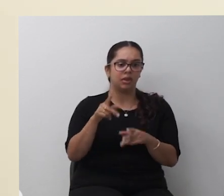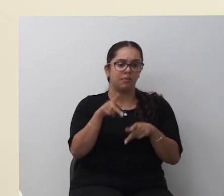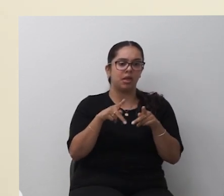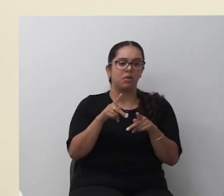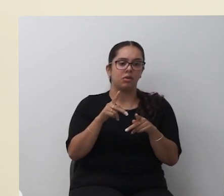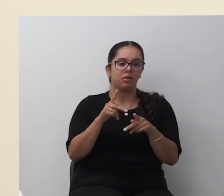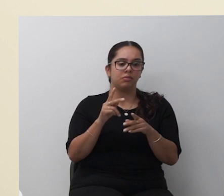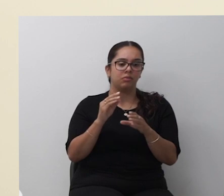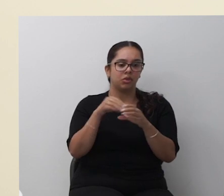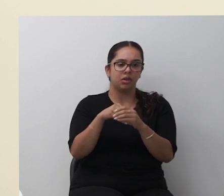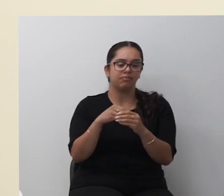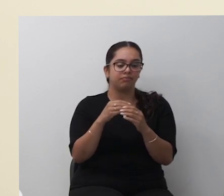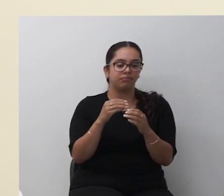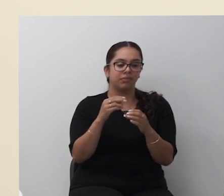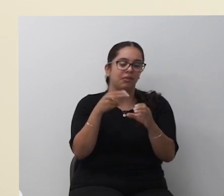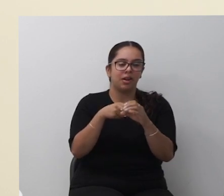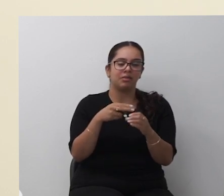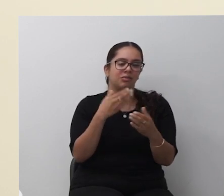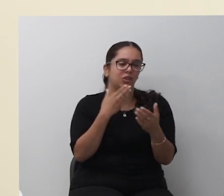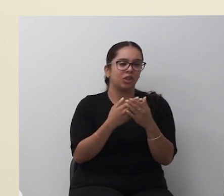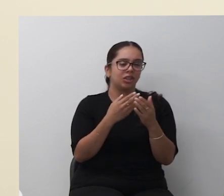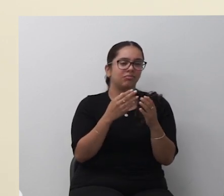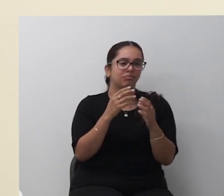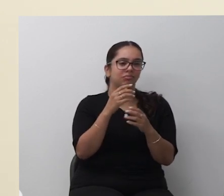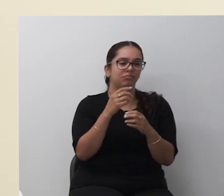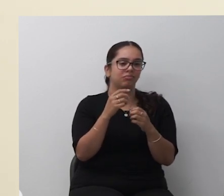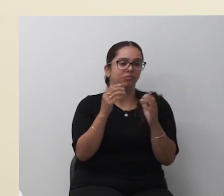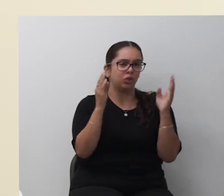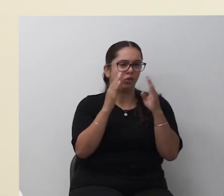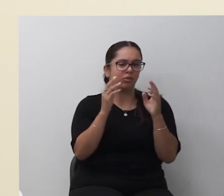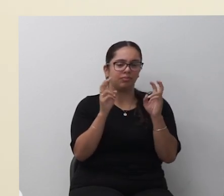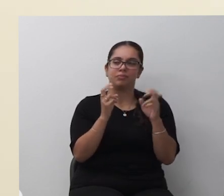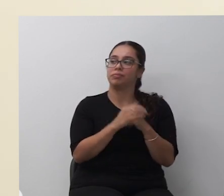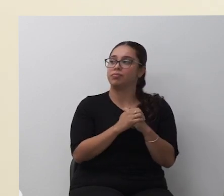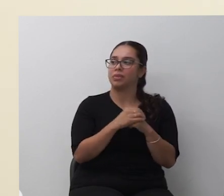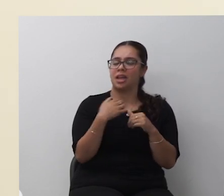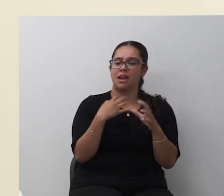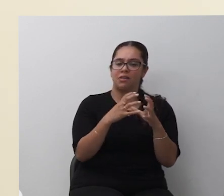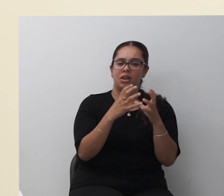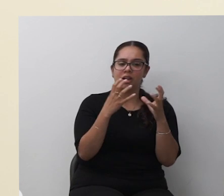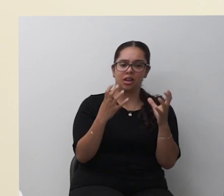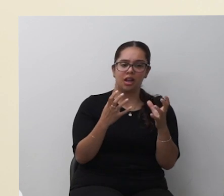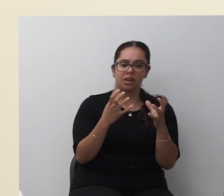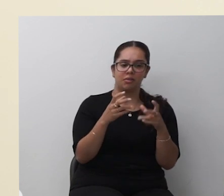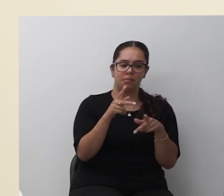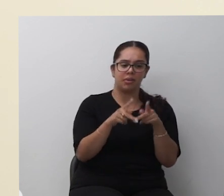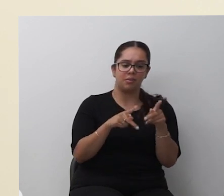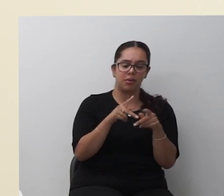into necessary good trouble, like Representative John Lewis asked us to do. There were a lot of folks who